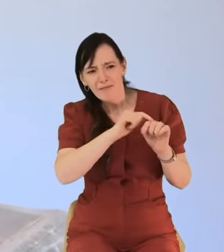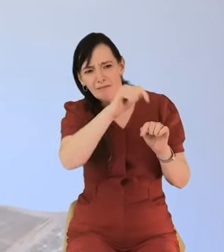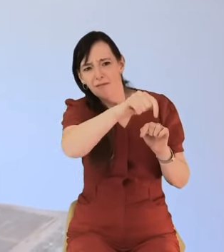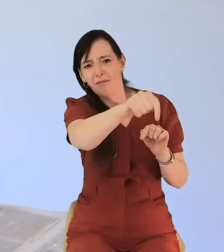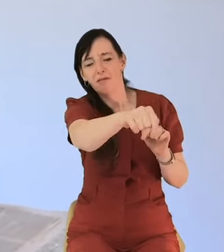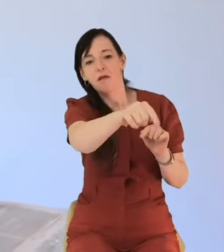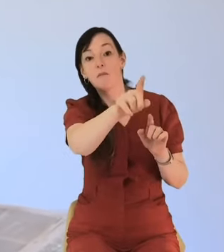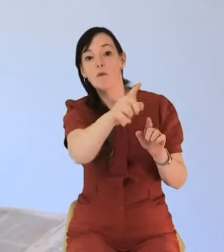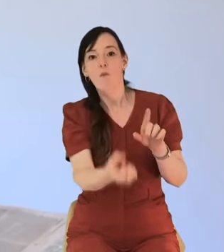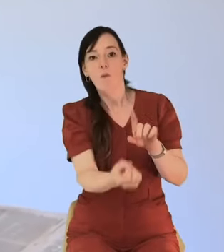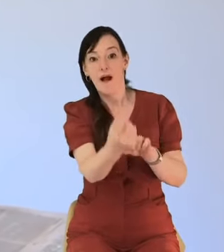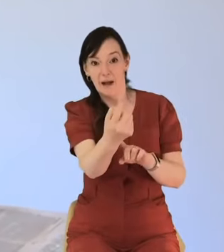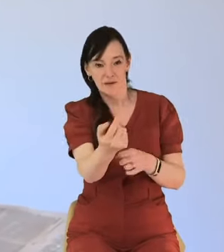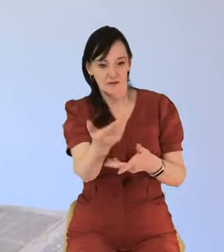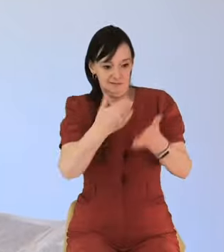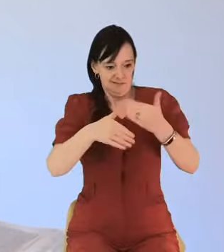happens to you?